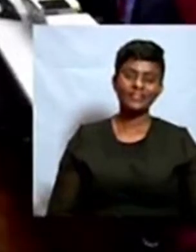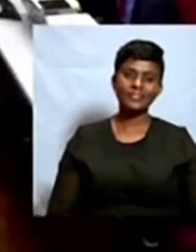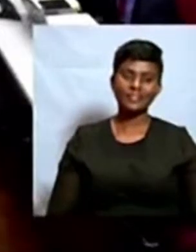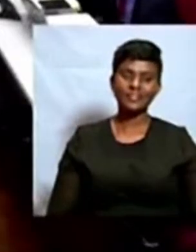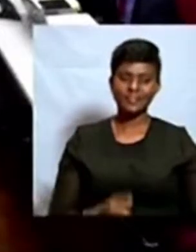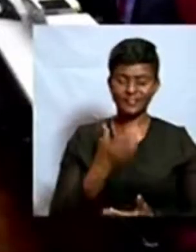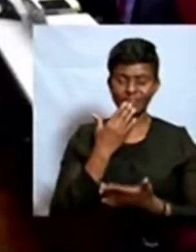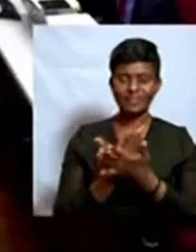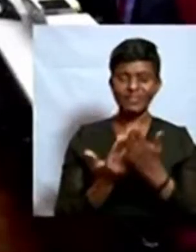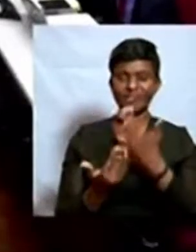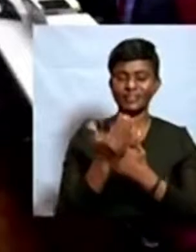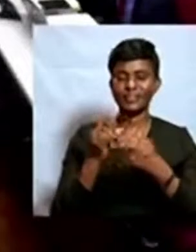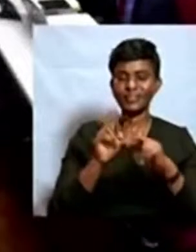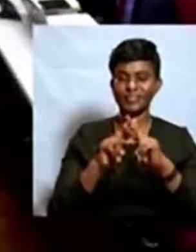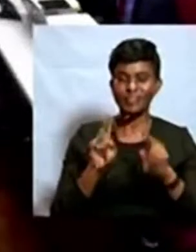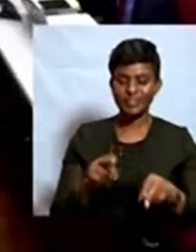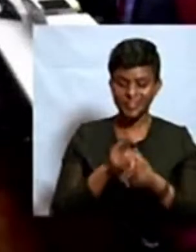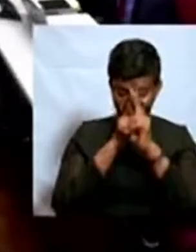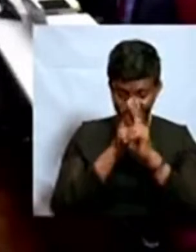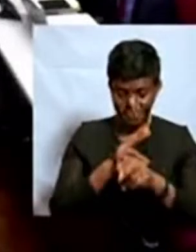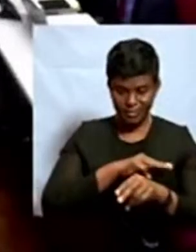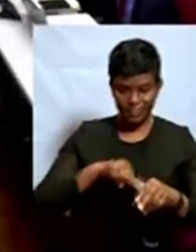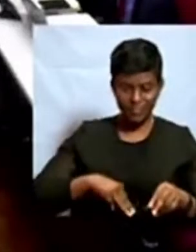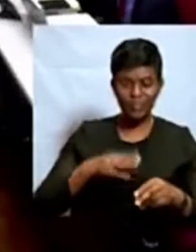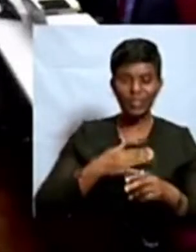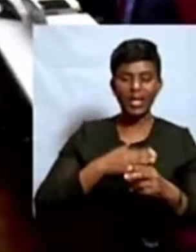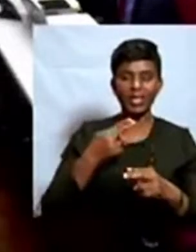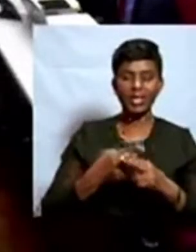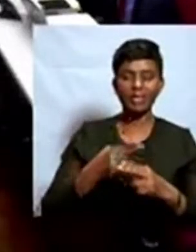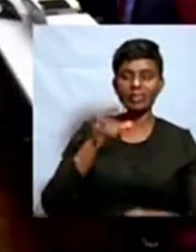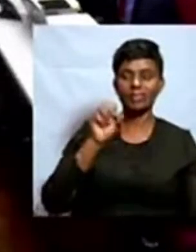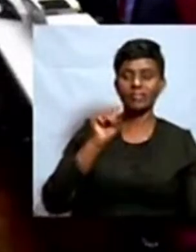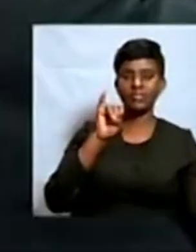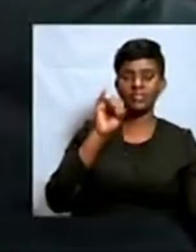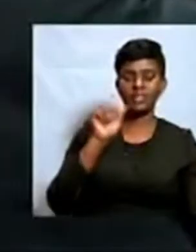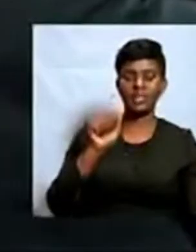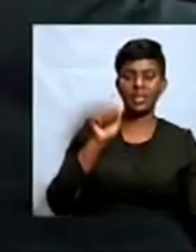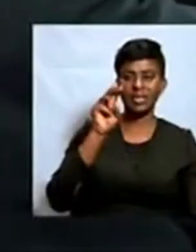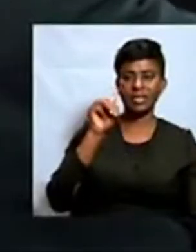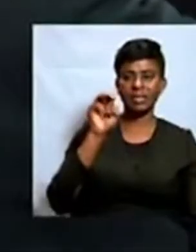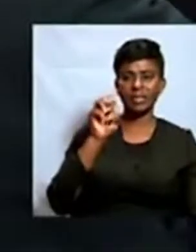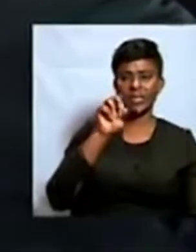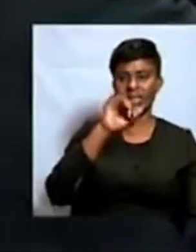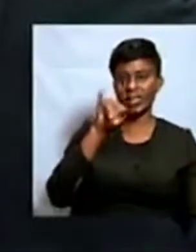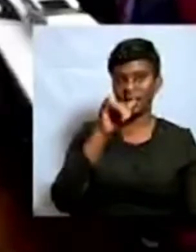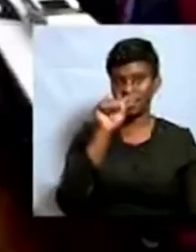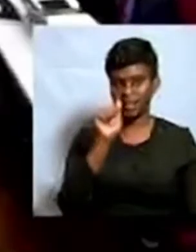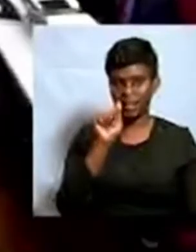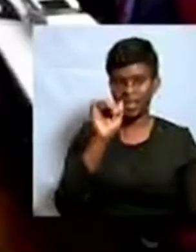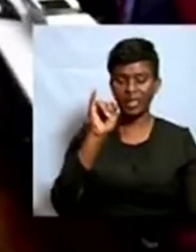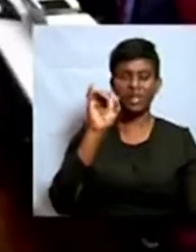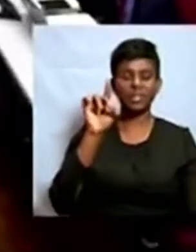Good morning, Chair. Good morning, honorable members. My name is Kaya Siameja, Chief Portfolio Officer at IDC.